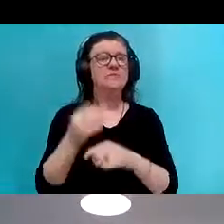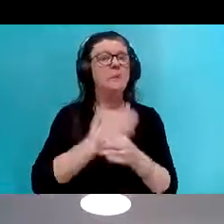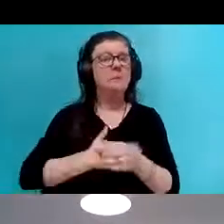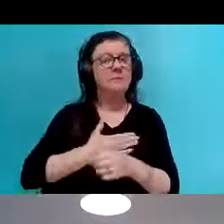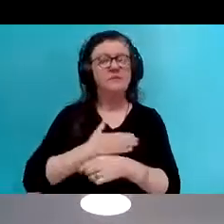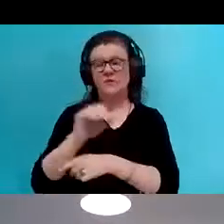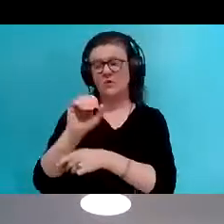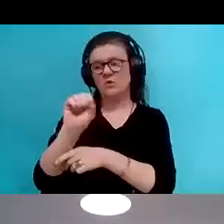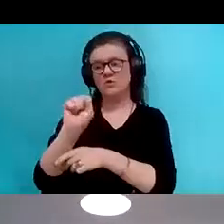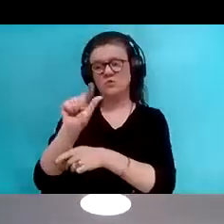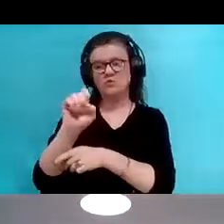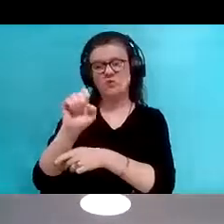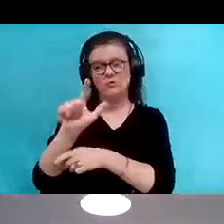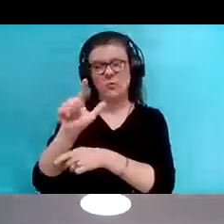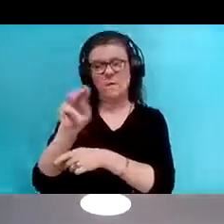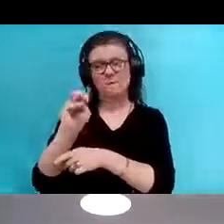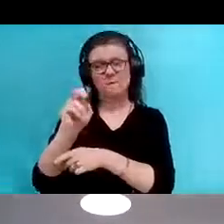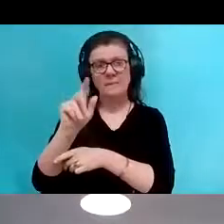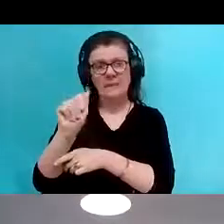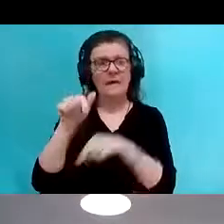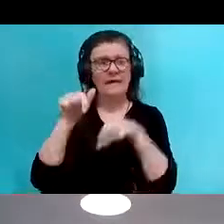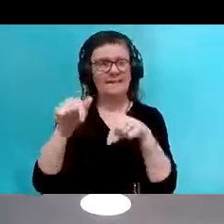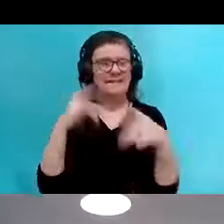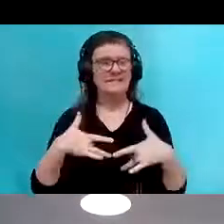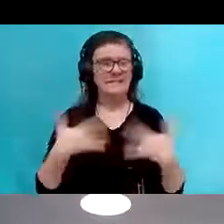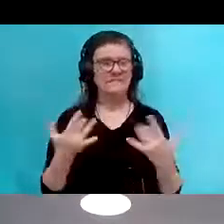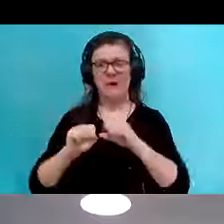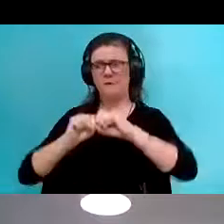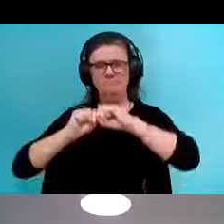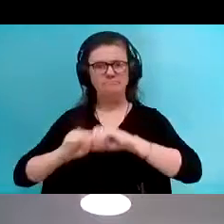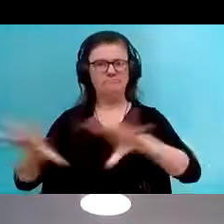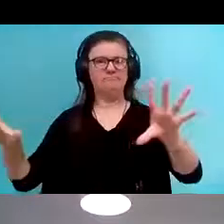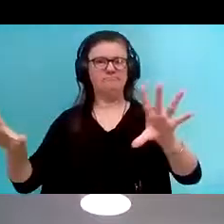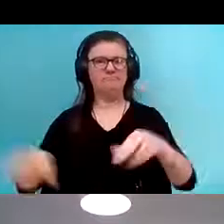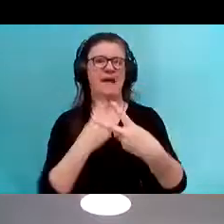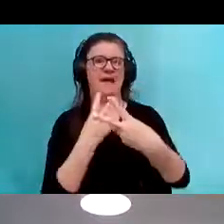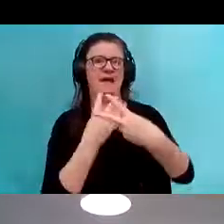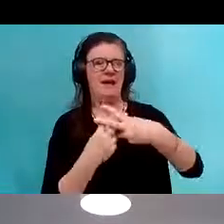and engage a wide audience with this event. Please use the following hashtags: